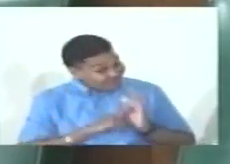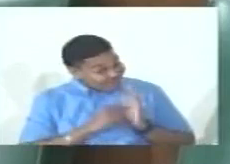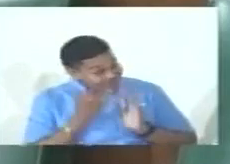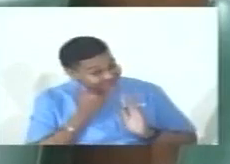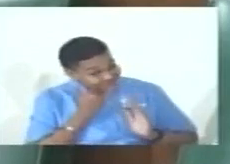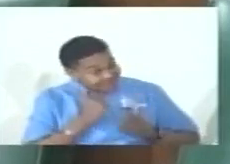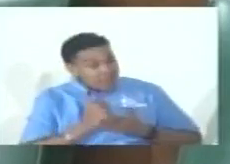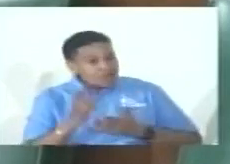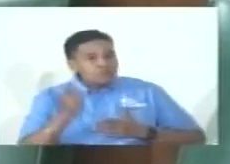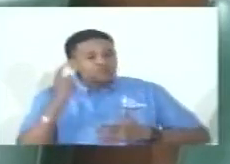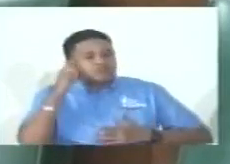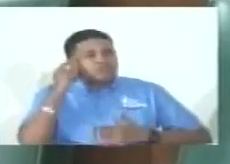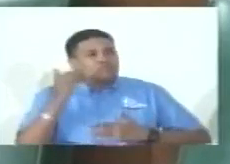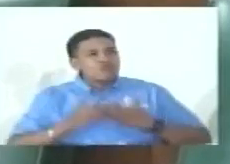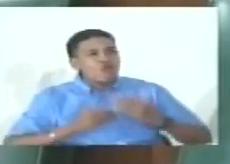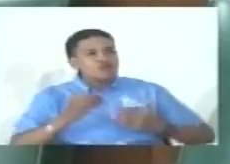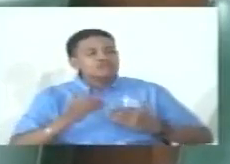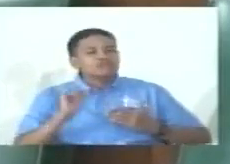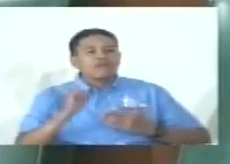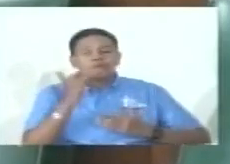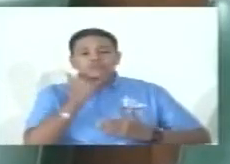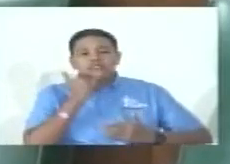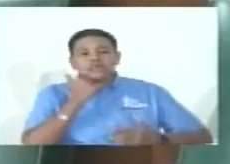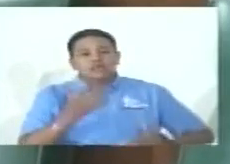help you process that mistake.